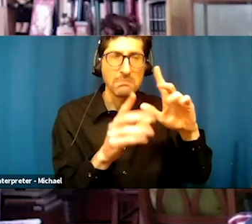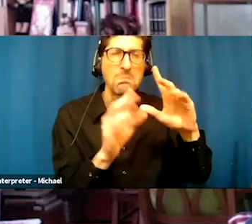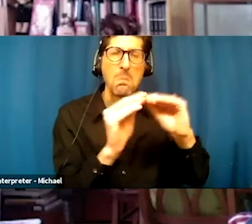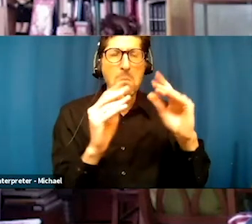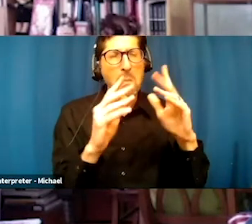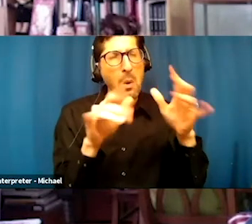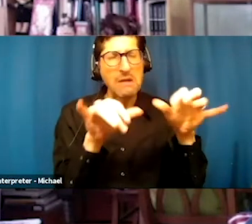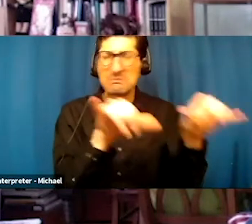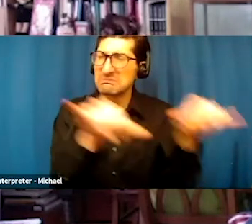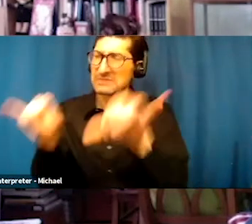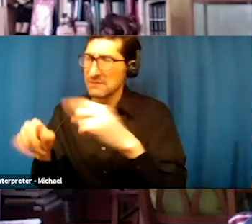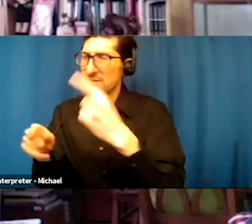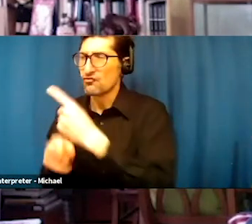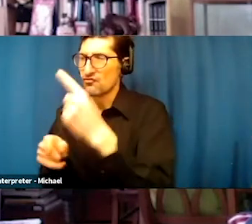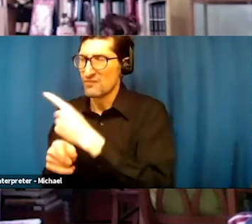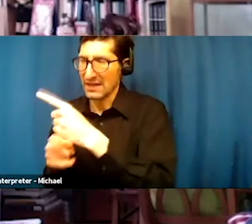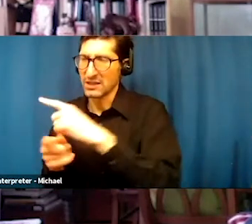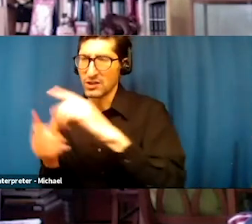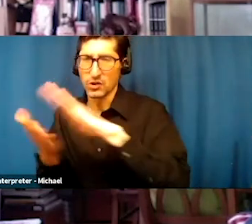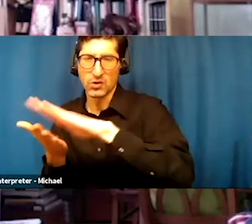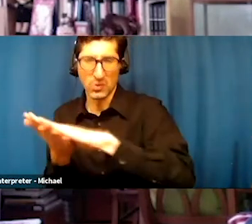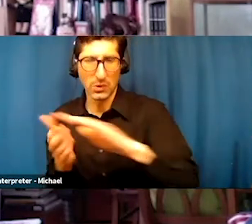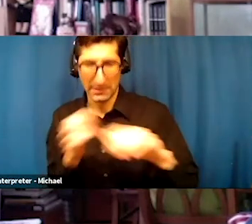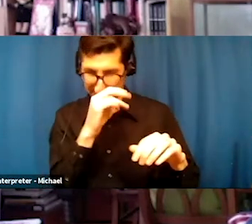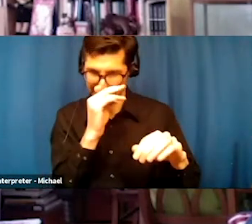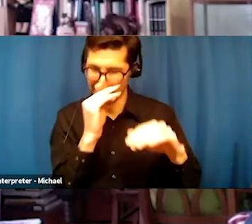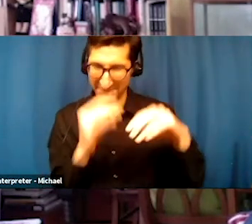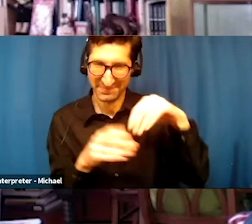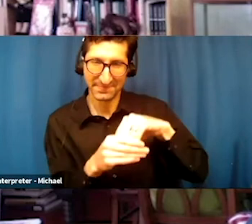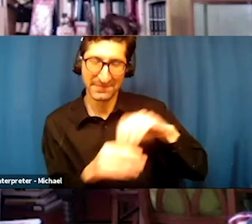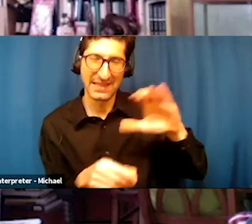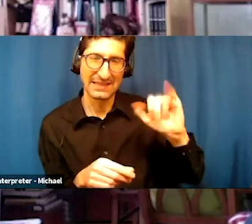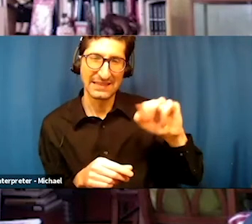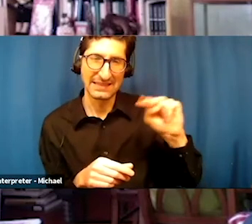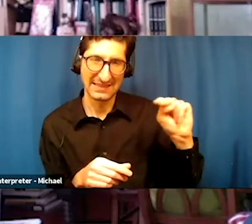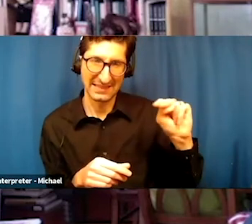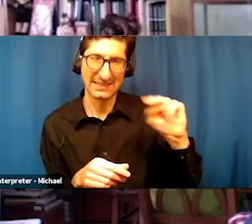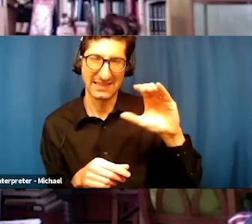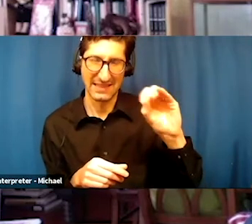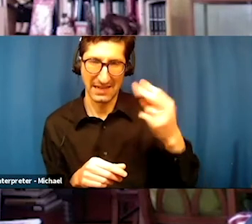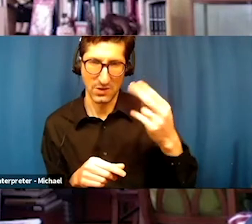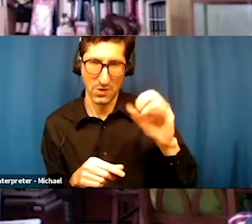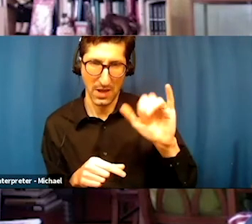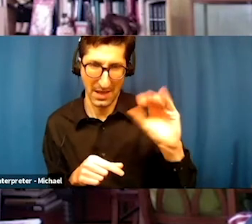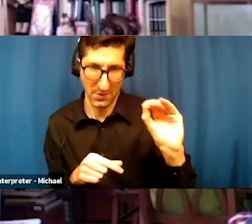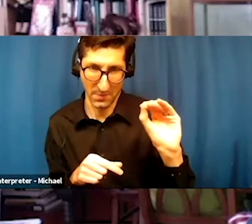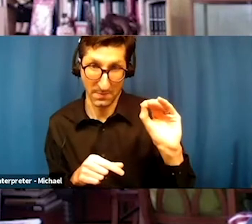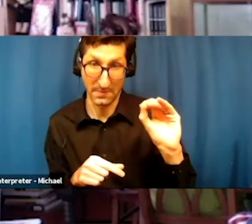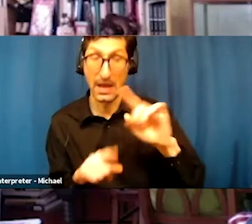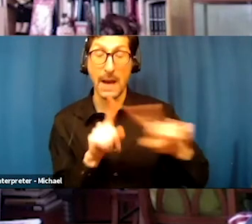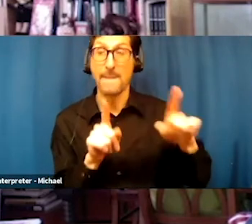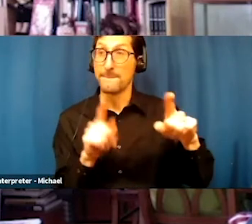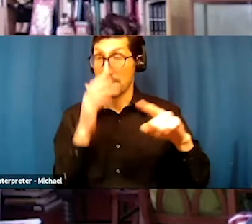Cincinnati. But, unlike all of those other schools, we were never asked what we were going to be.